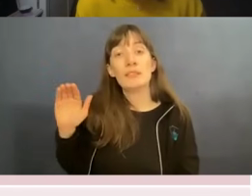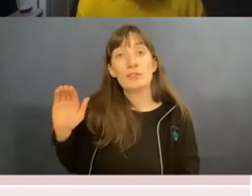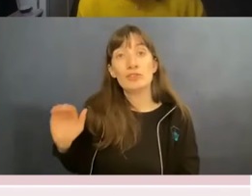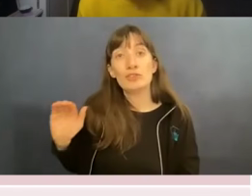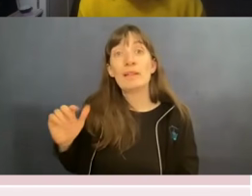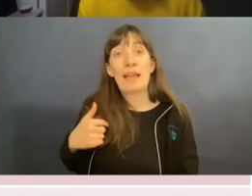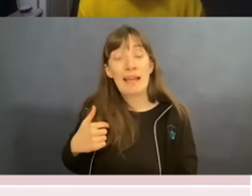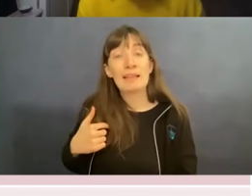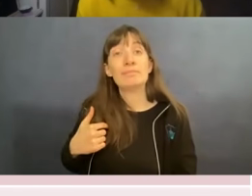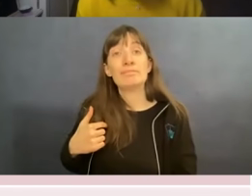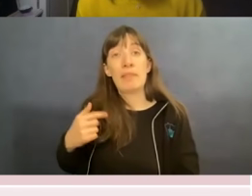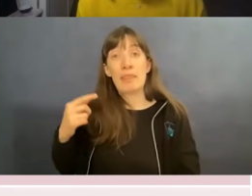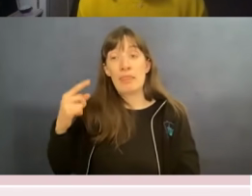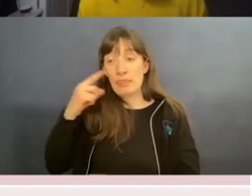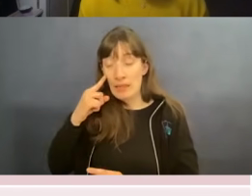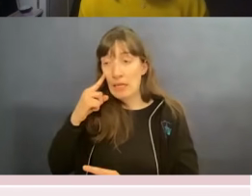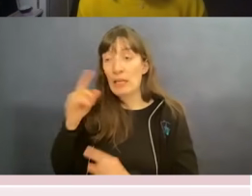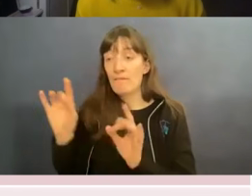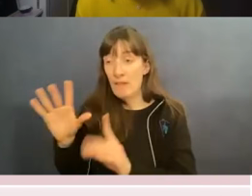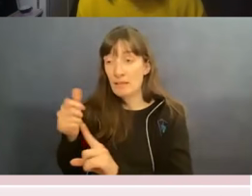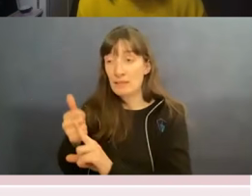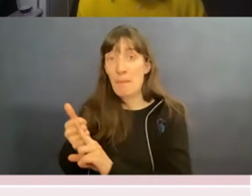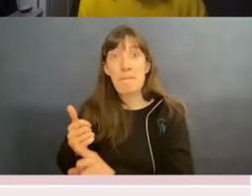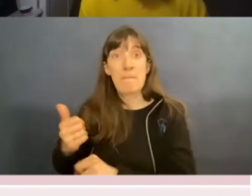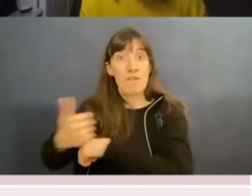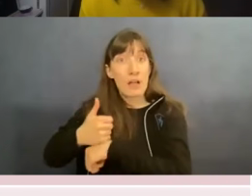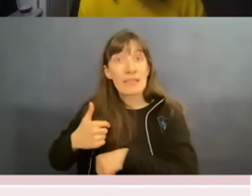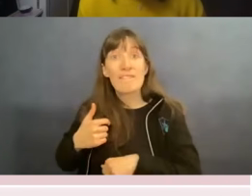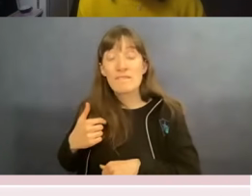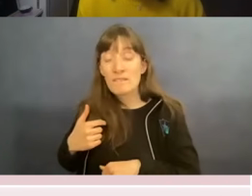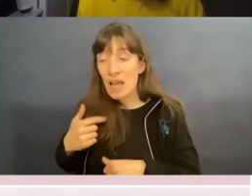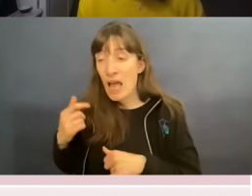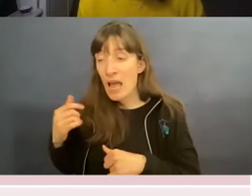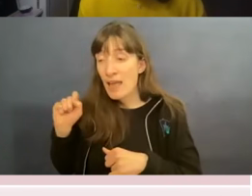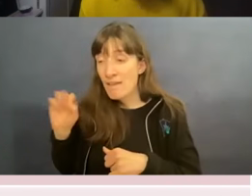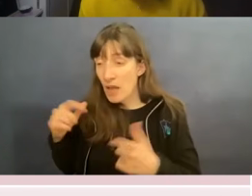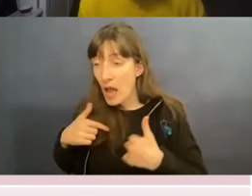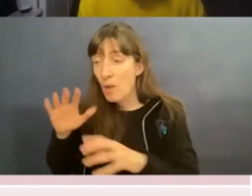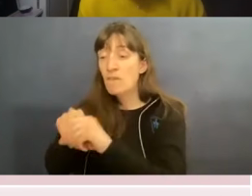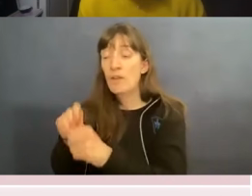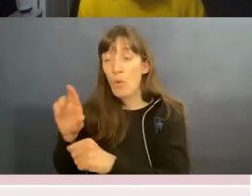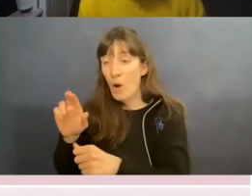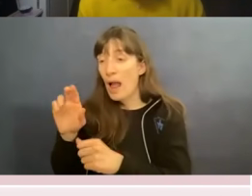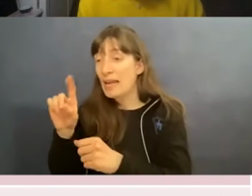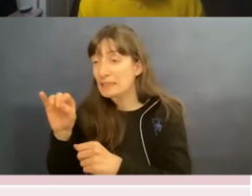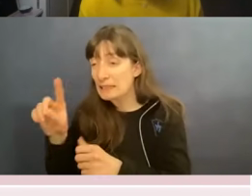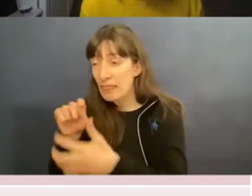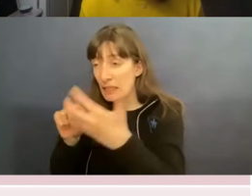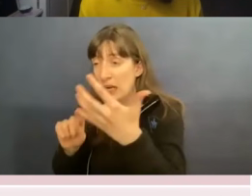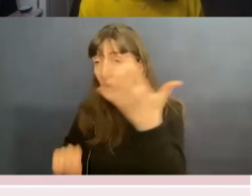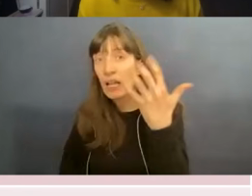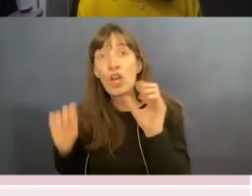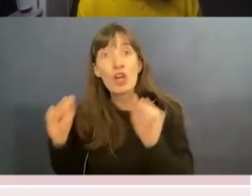is their fault. So they might say things like, oh, if I would have done this, or if I hadn't done this, then they wouldn't have started fighting. And they might